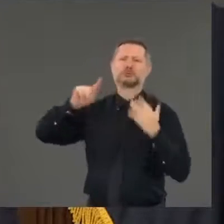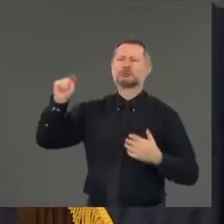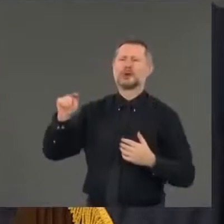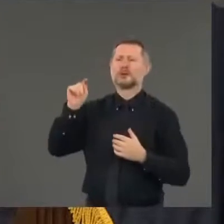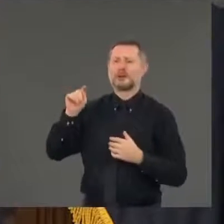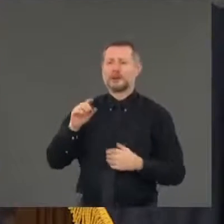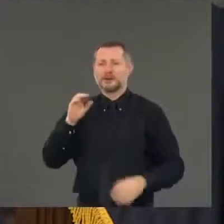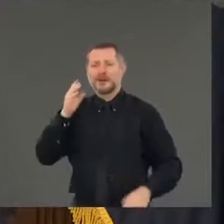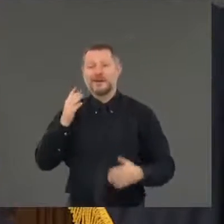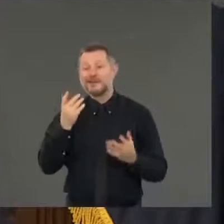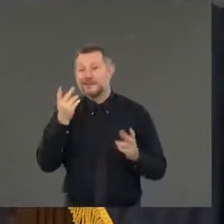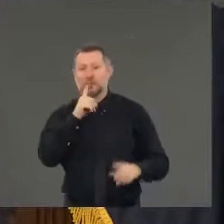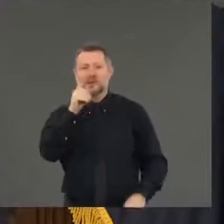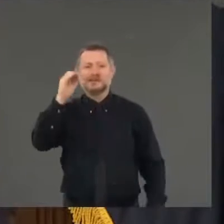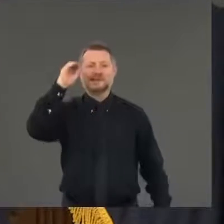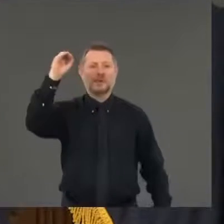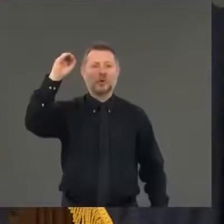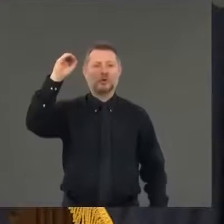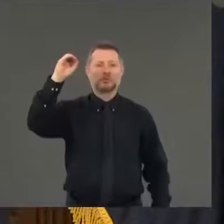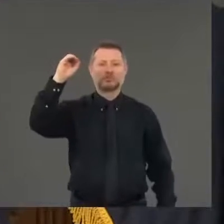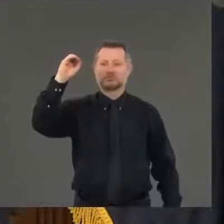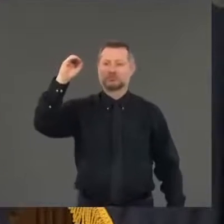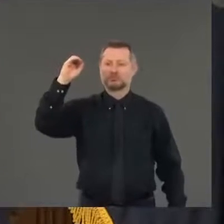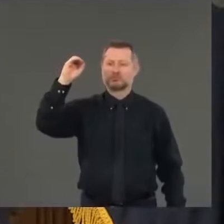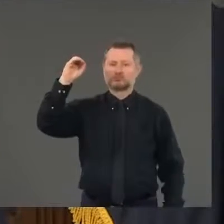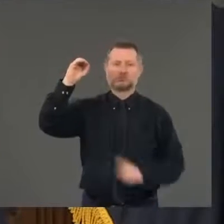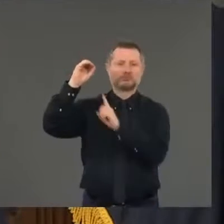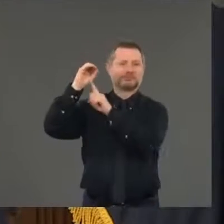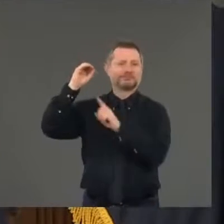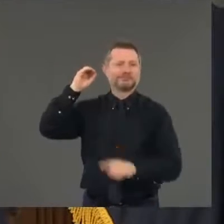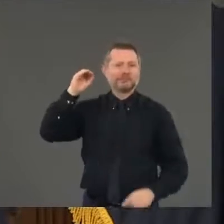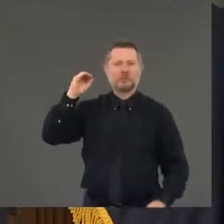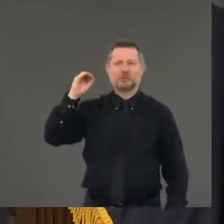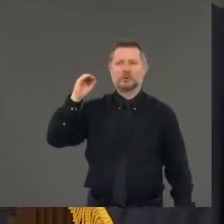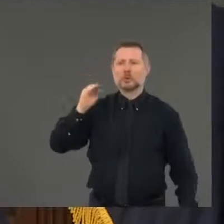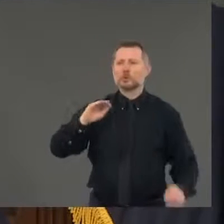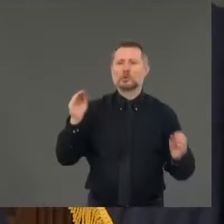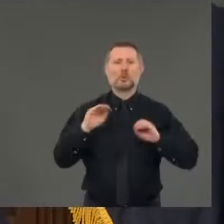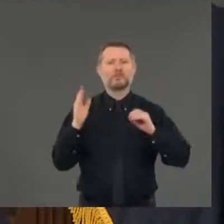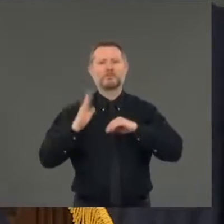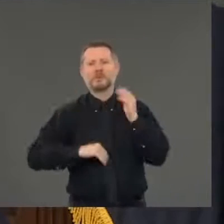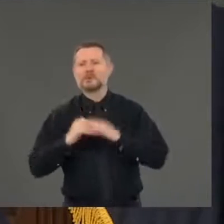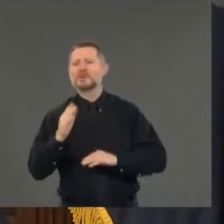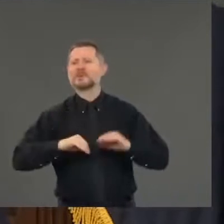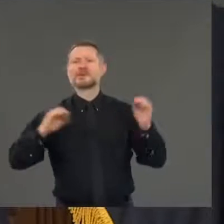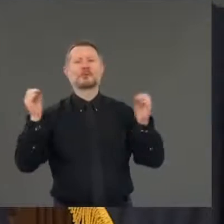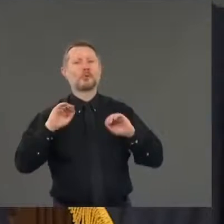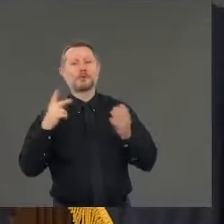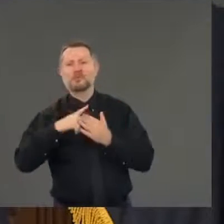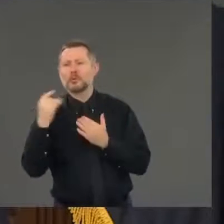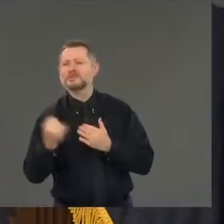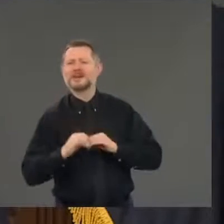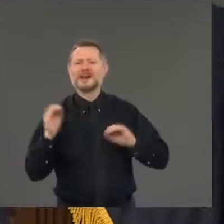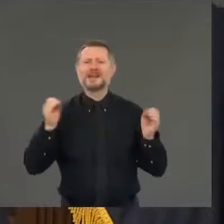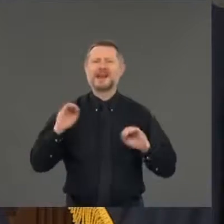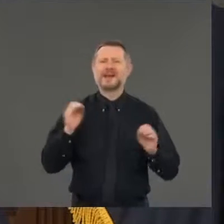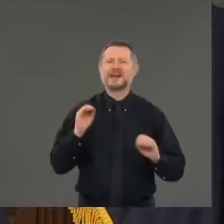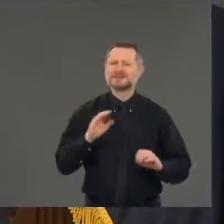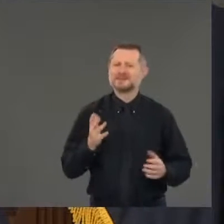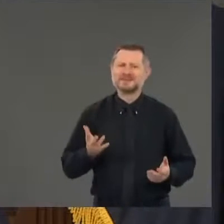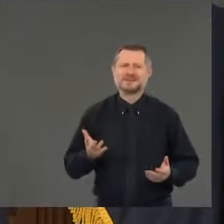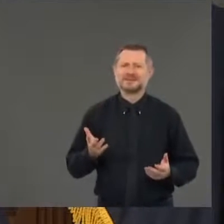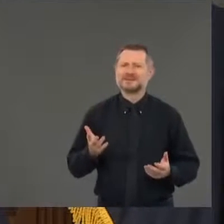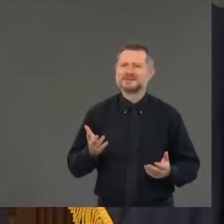Right? That's one thing. He didn't build, he didn't advance. I can't think of a